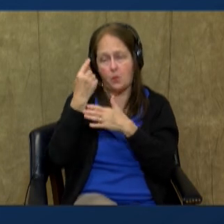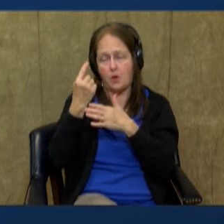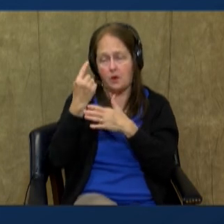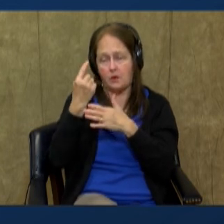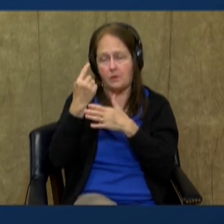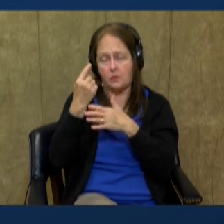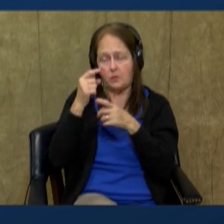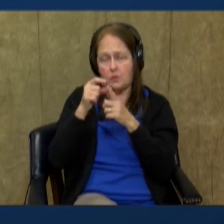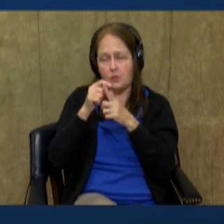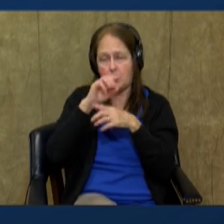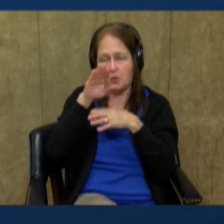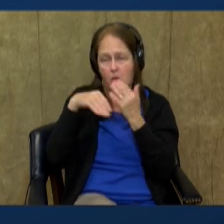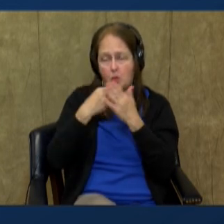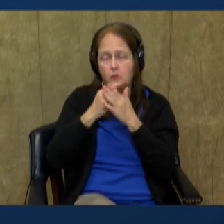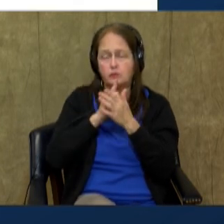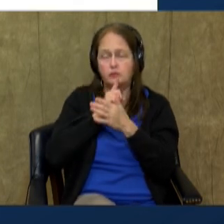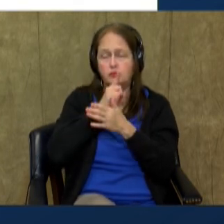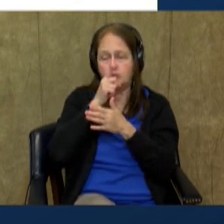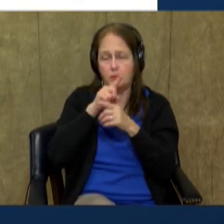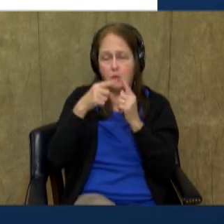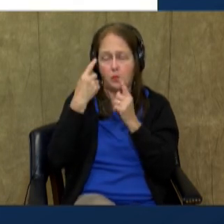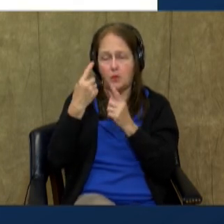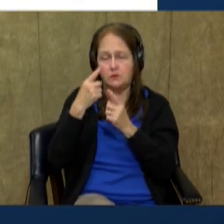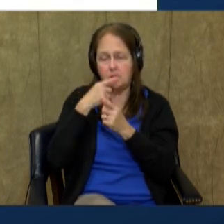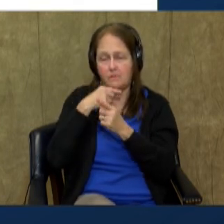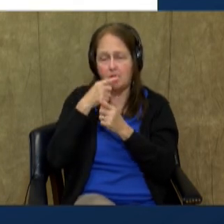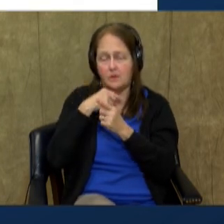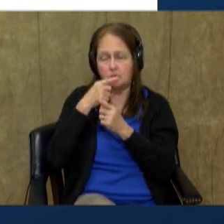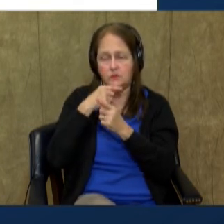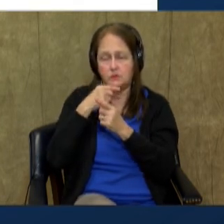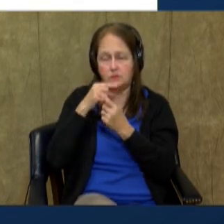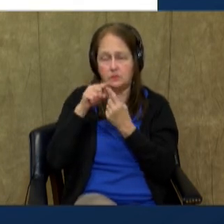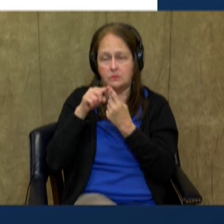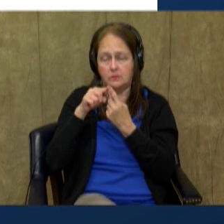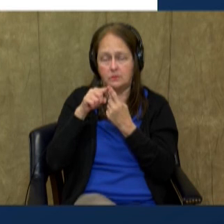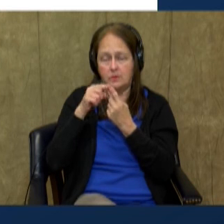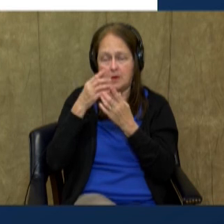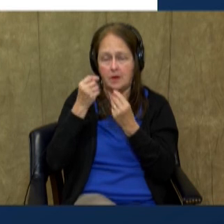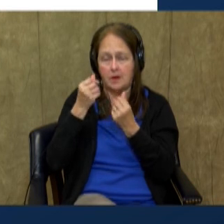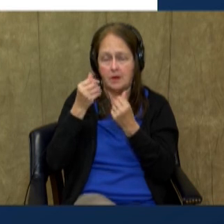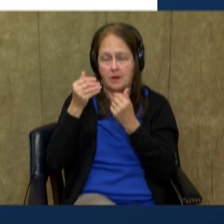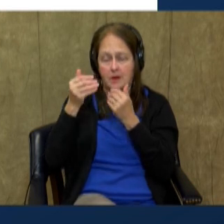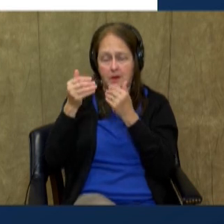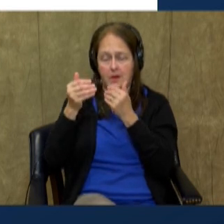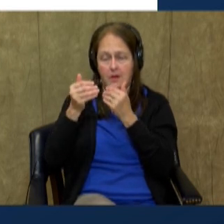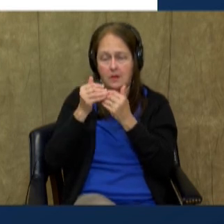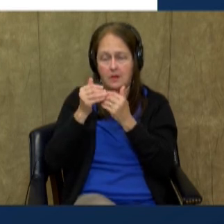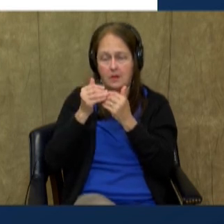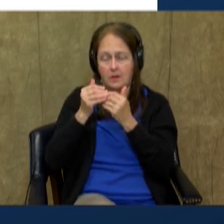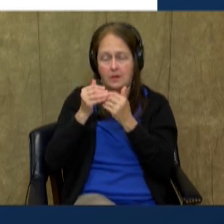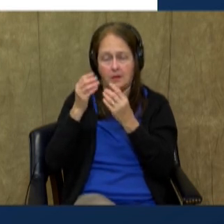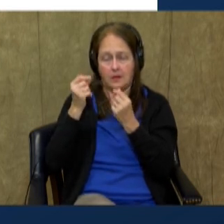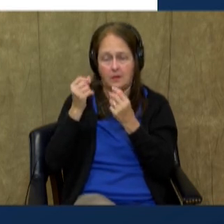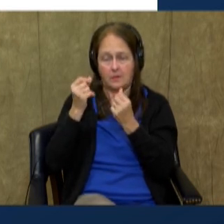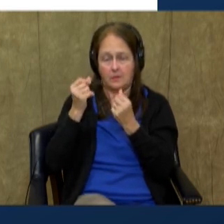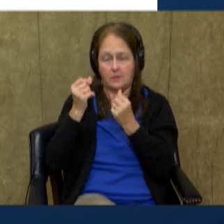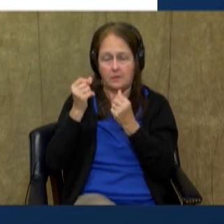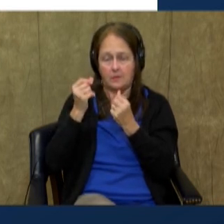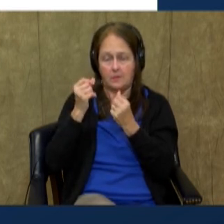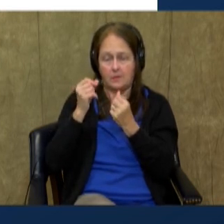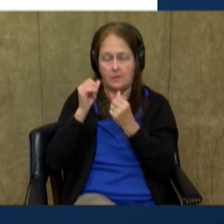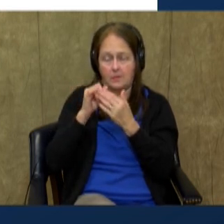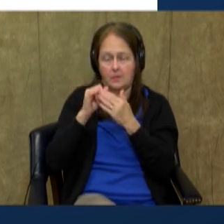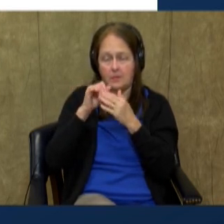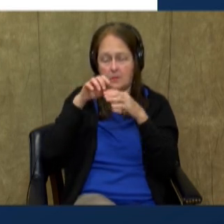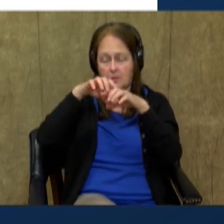statement? So all of these will be true except one. Which is it? Does landlocked mean it is entirely surrounded by land, that